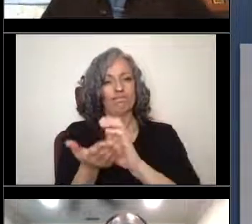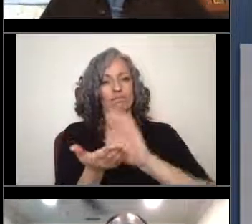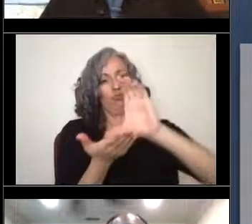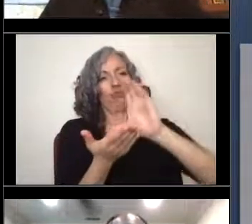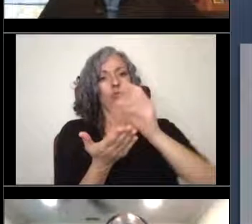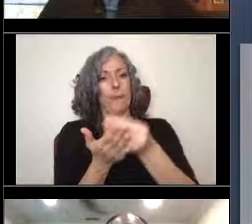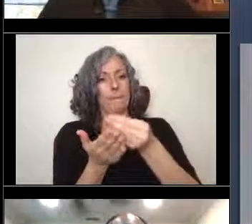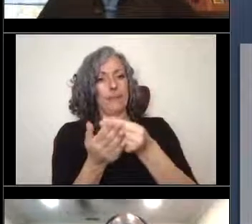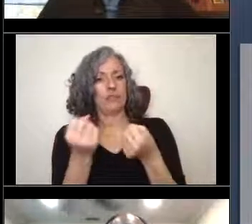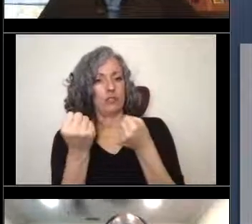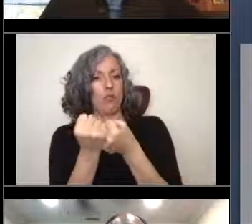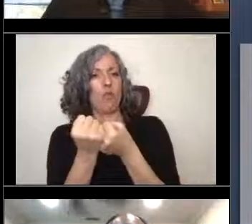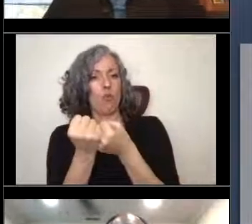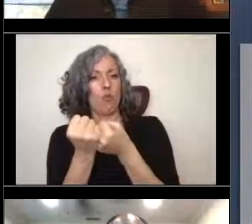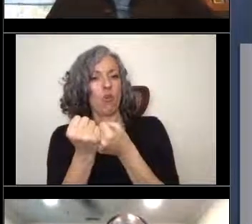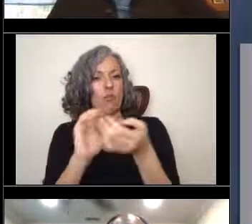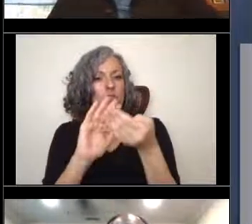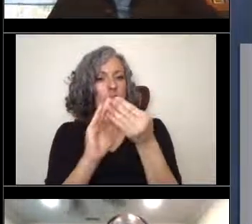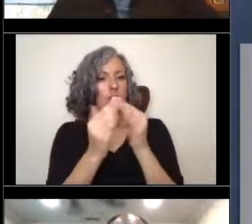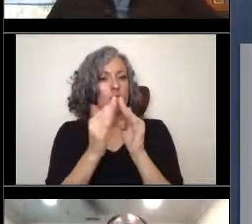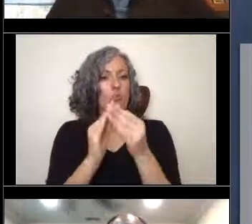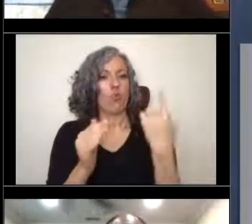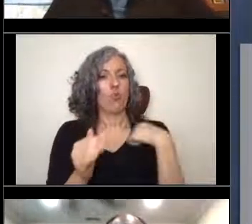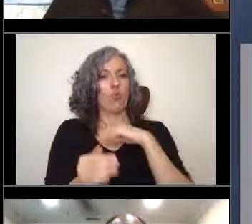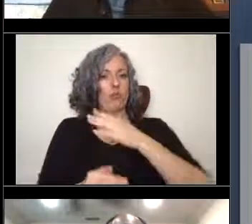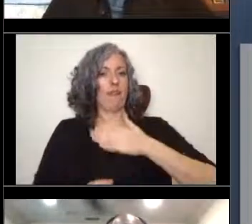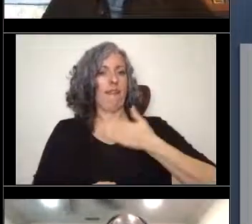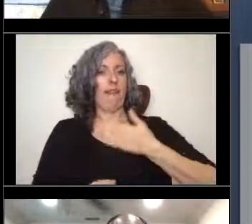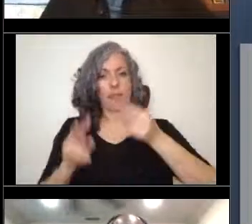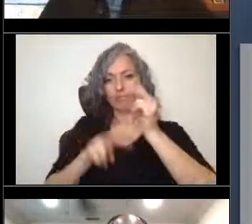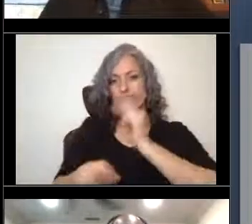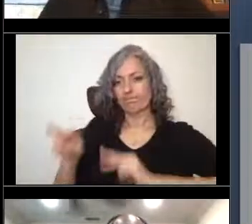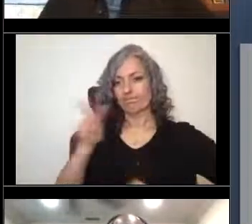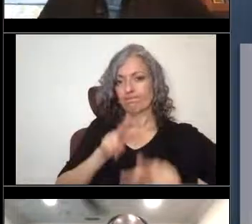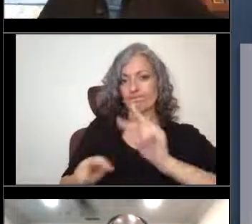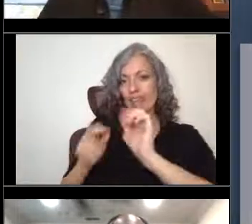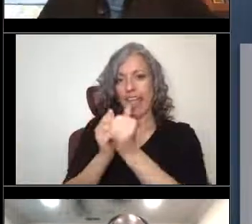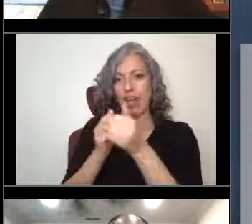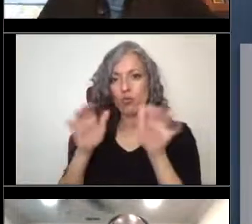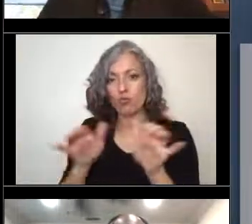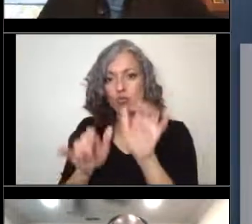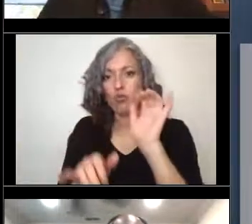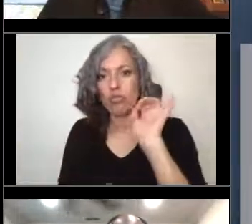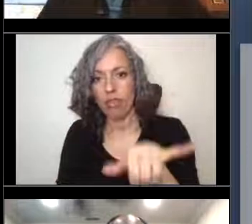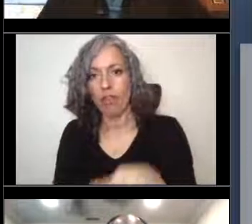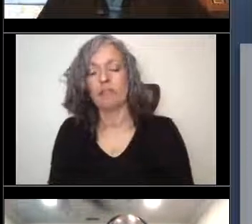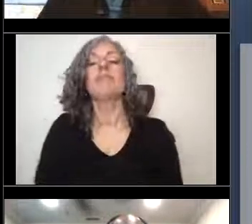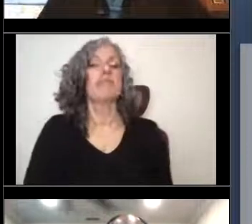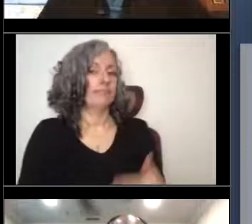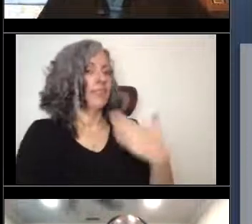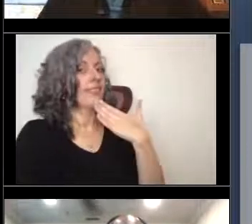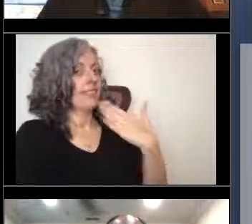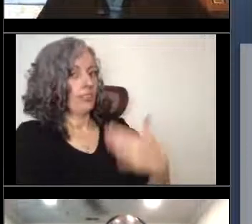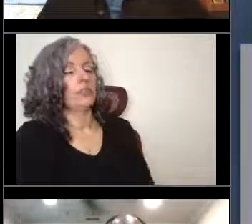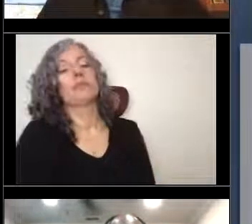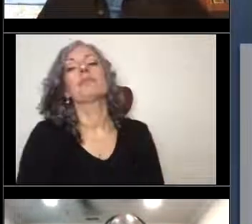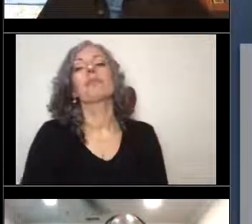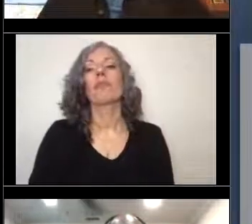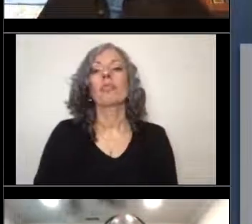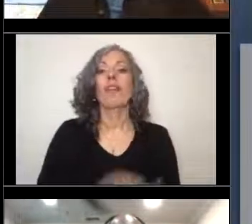the surrounding communities, we are happy to examine how we can do that. Thank you. Yeah. And I guess what I would just